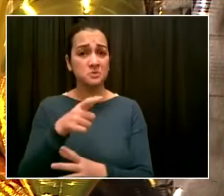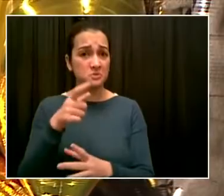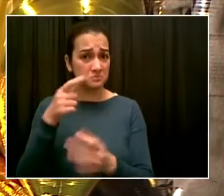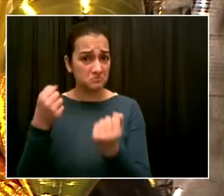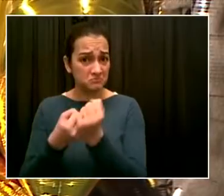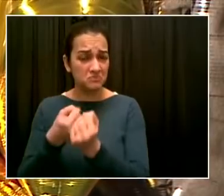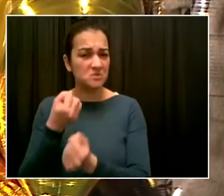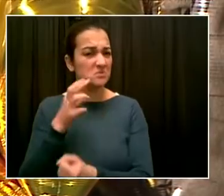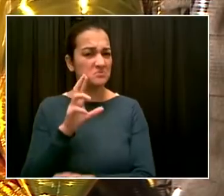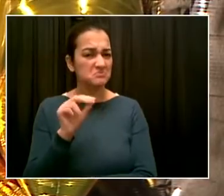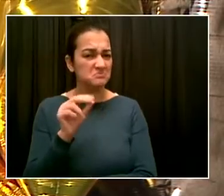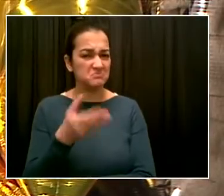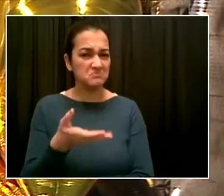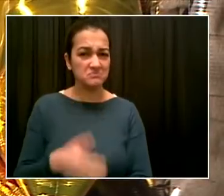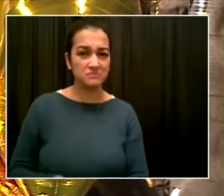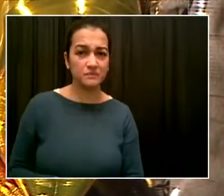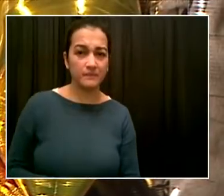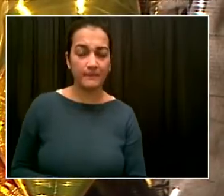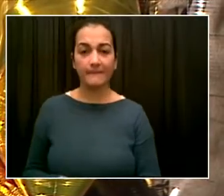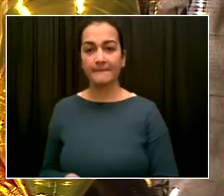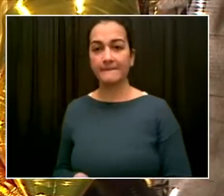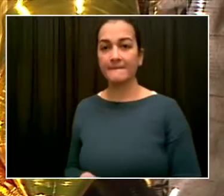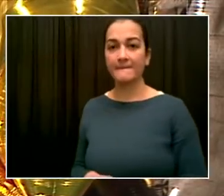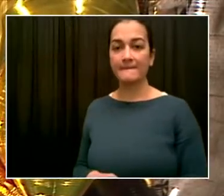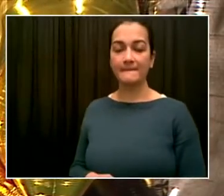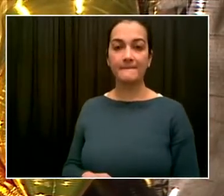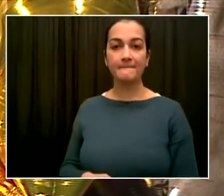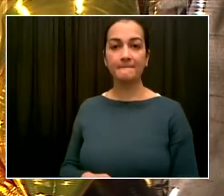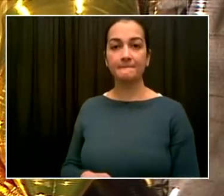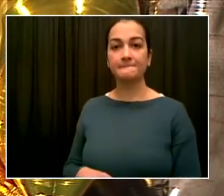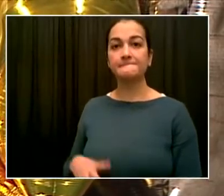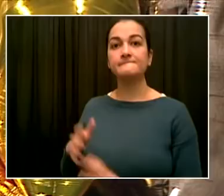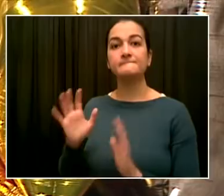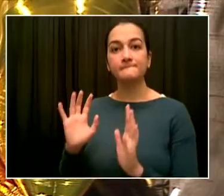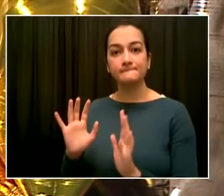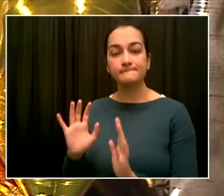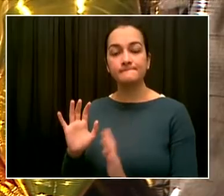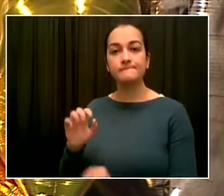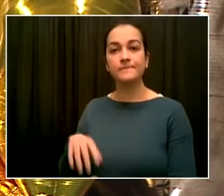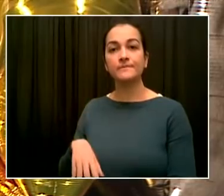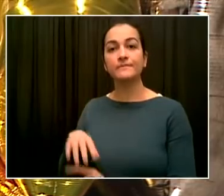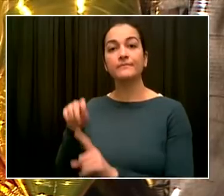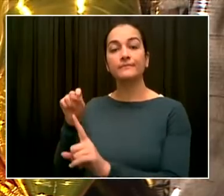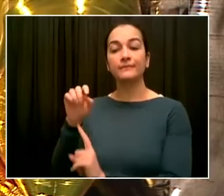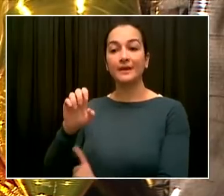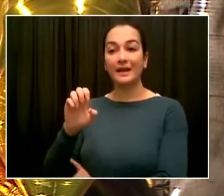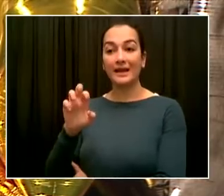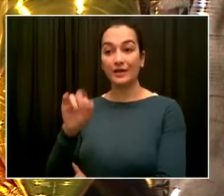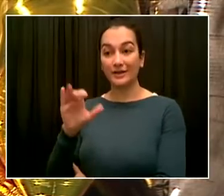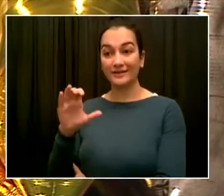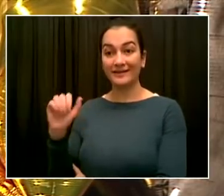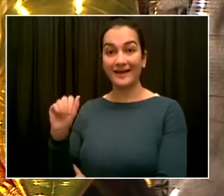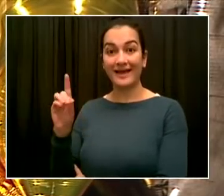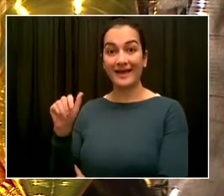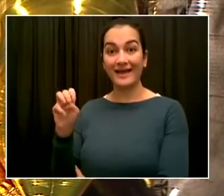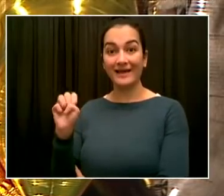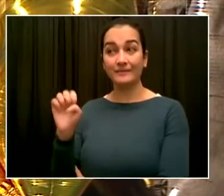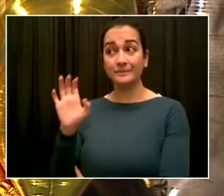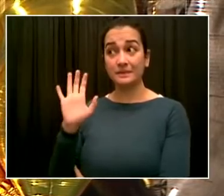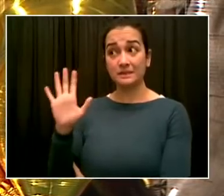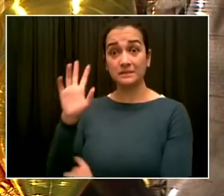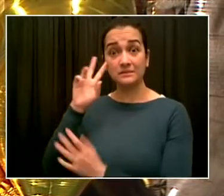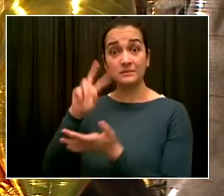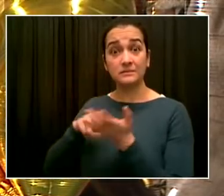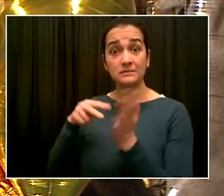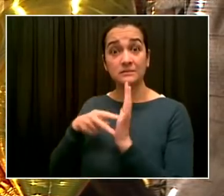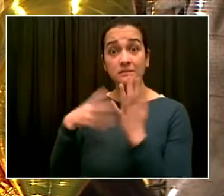a desire to make sense of something that's obviously an important new feature in our society. And I think the notion that